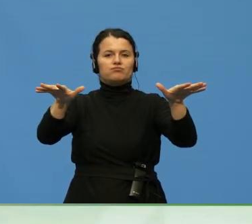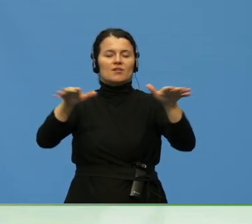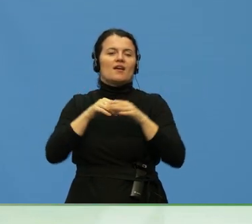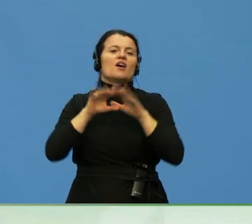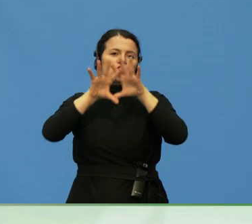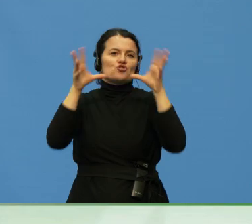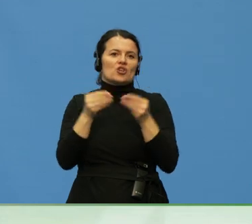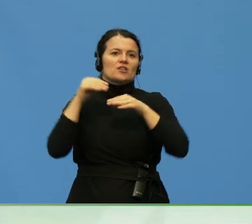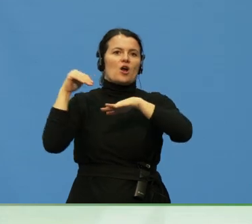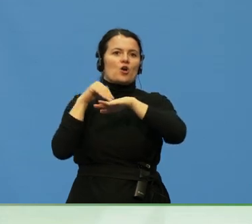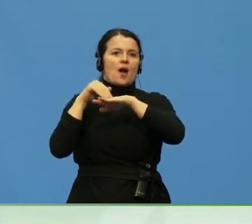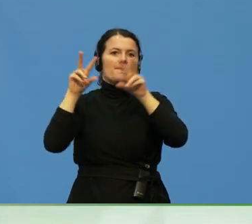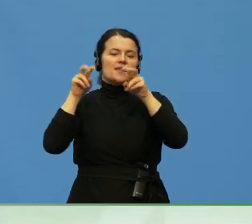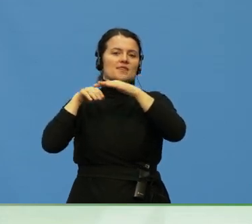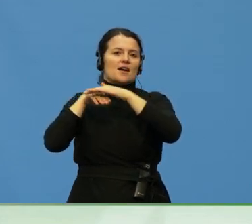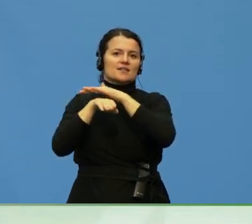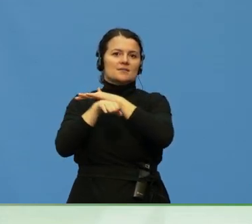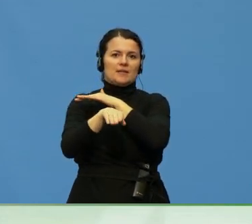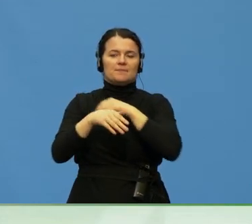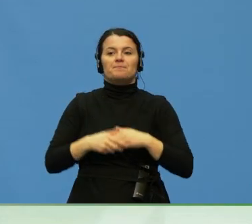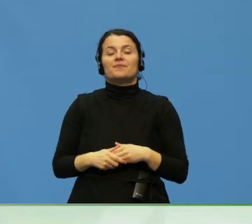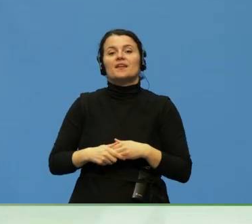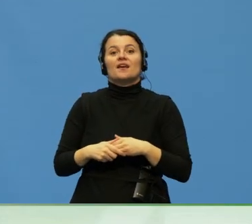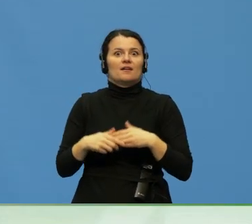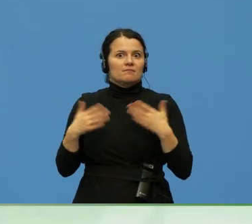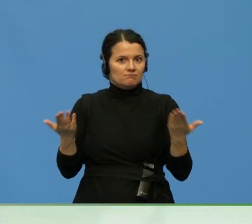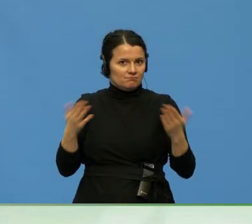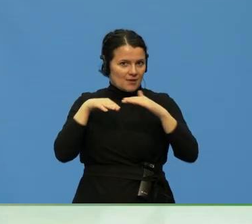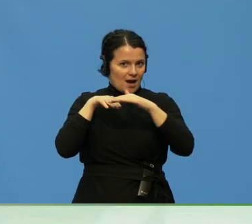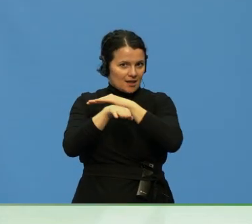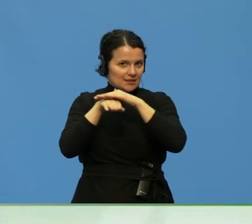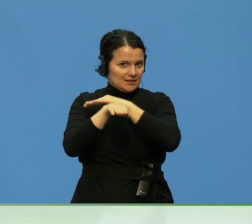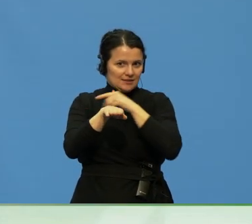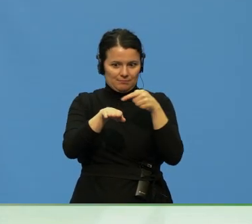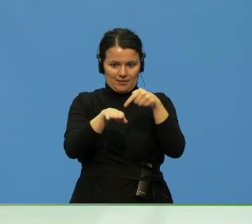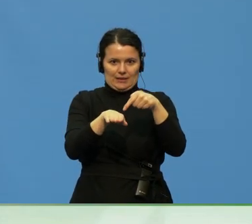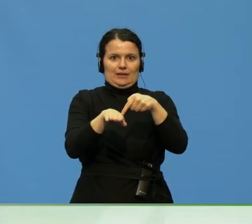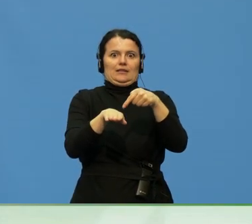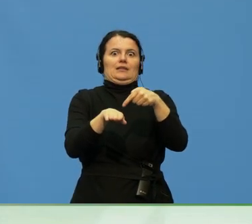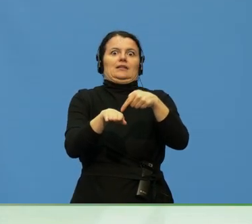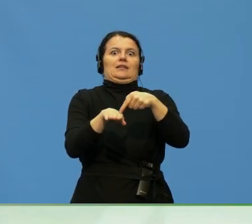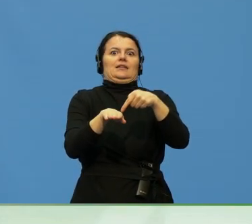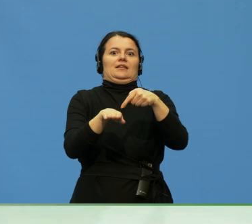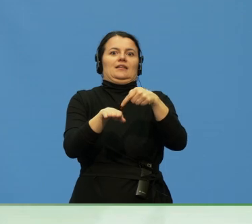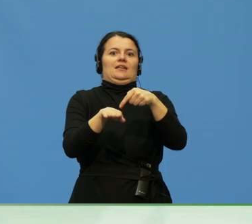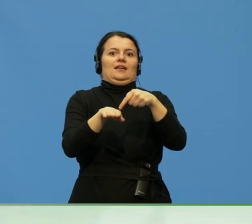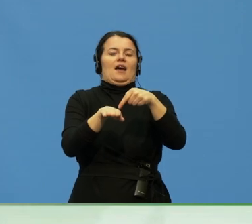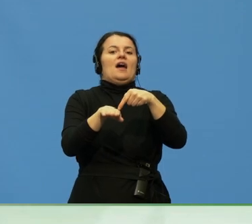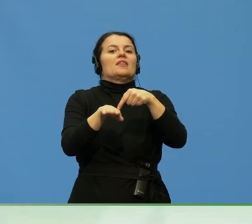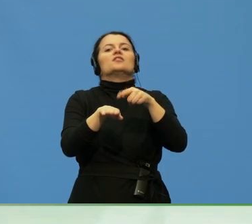And this is quite critical because accessibility is a precondition. It's not a technical